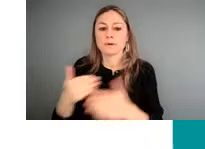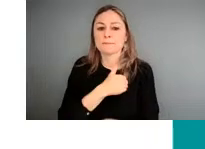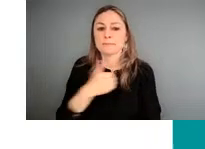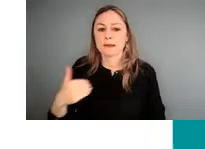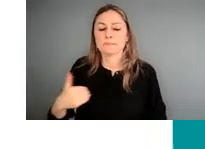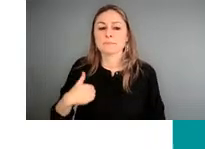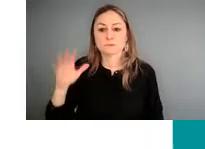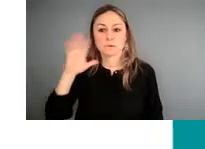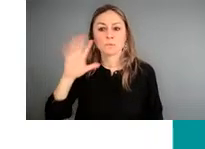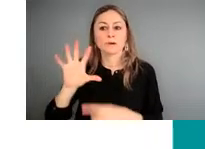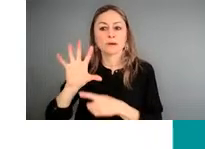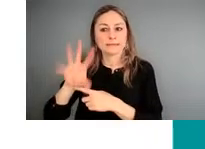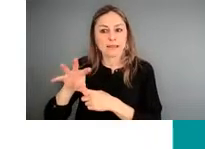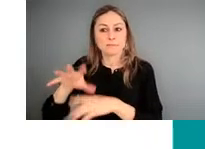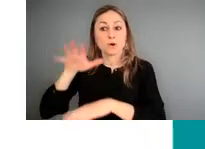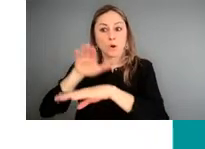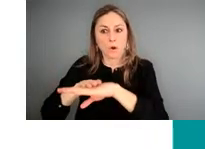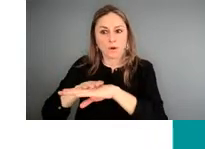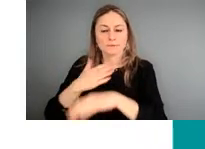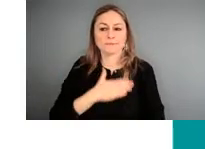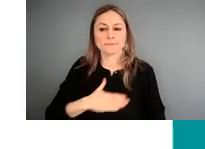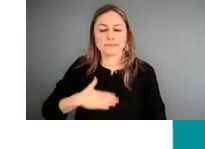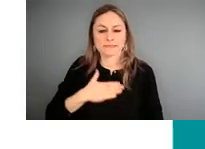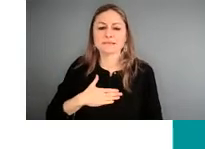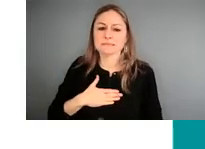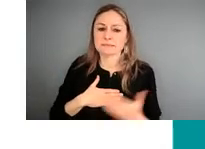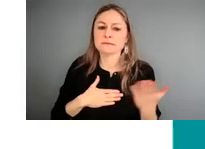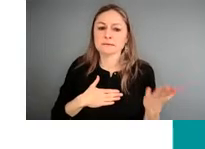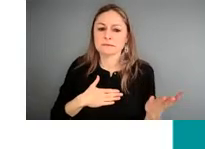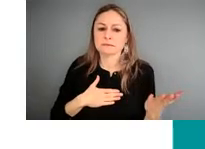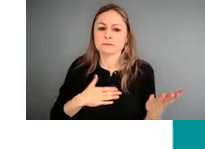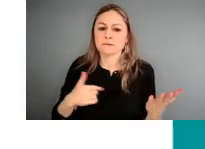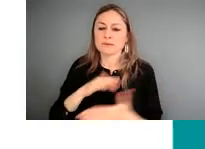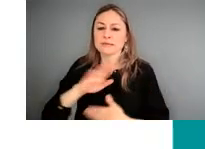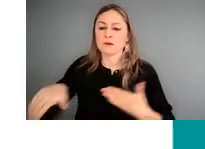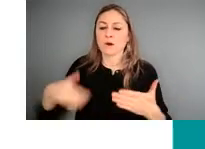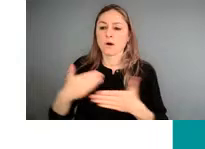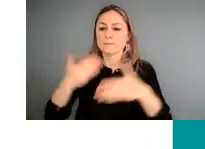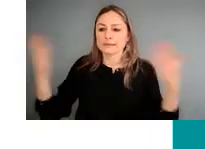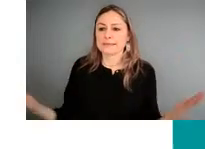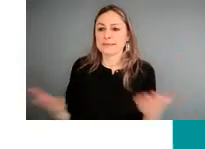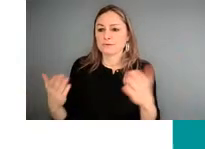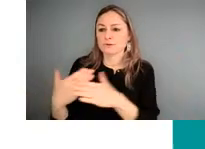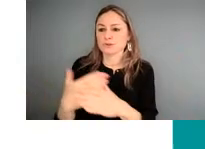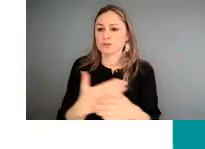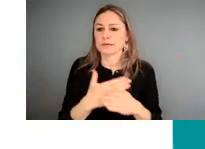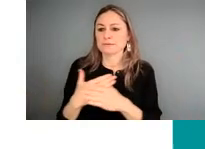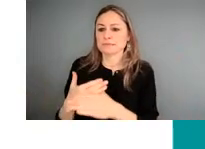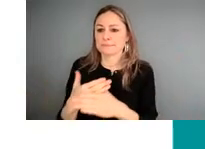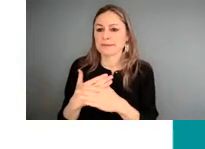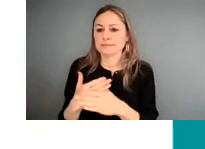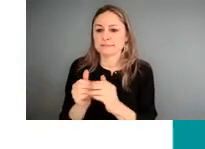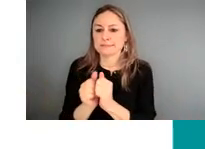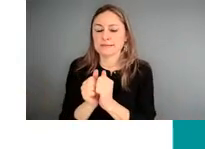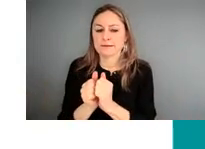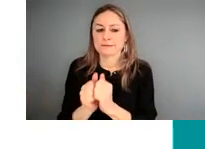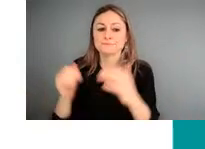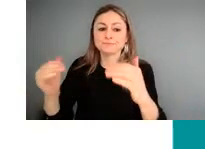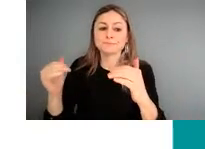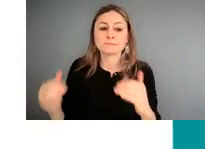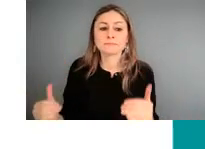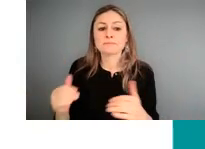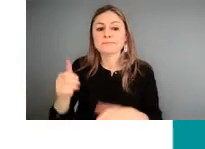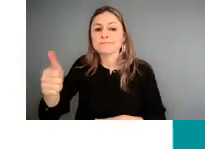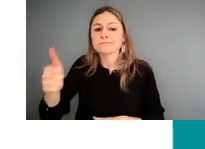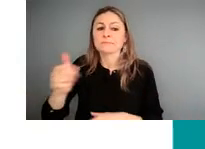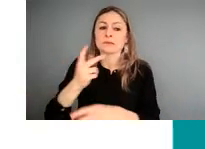cameras to the degree that you're able, so that we can all be in this shared space together. Please take care of your personal needs